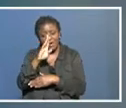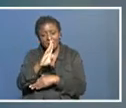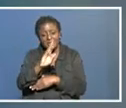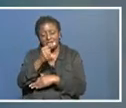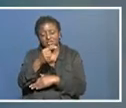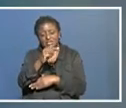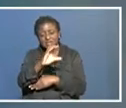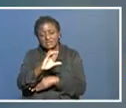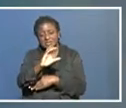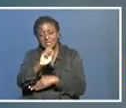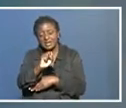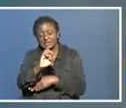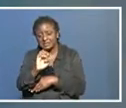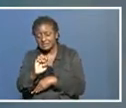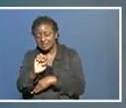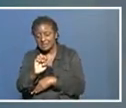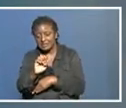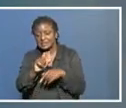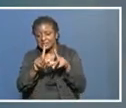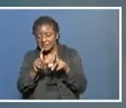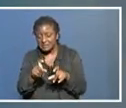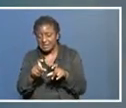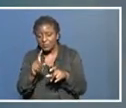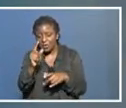Certificate of Secondary Education exam,